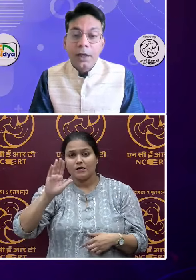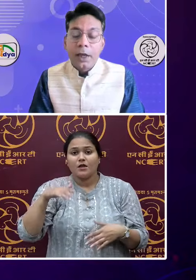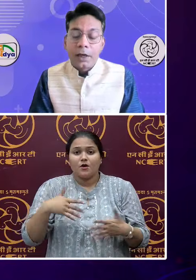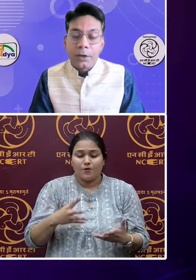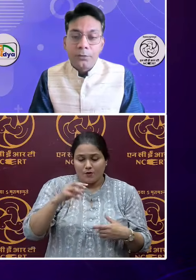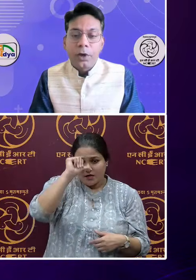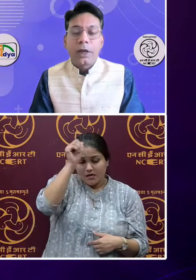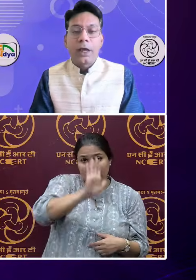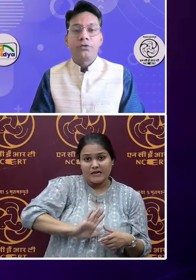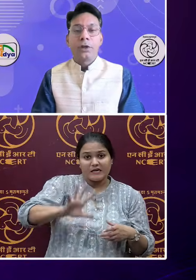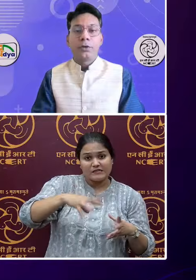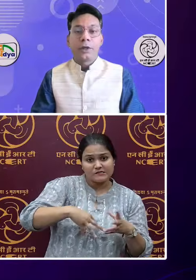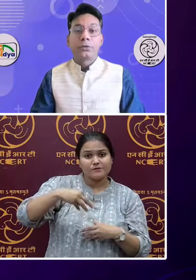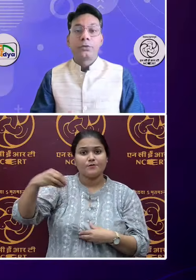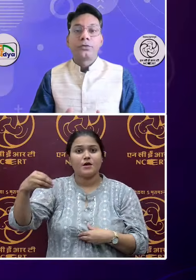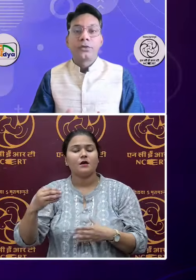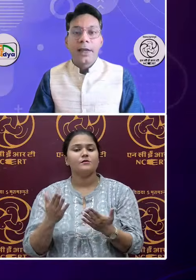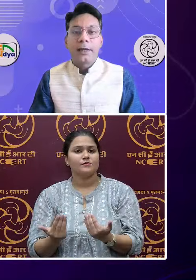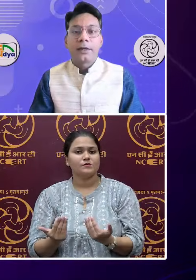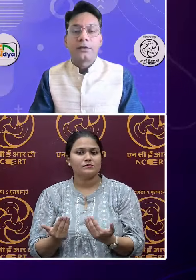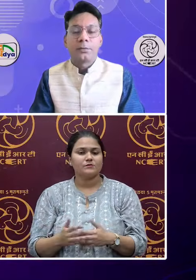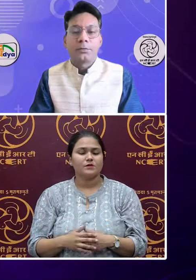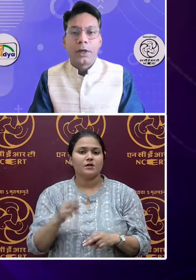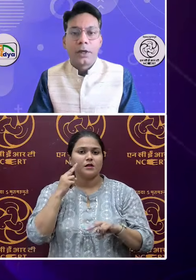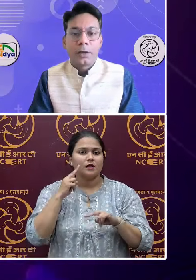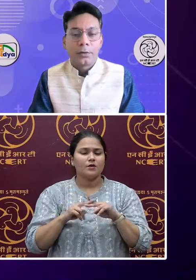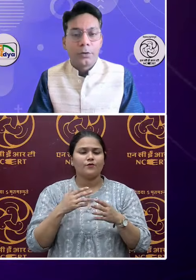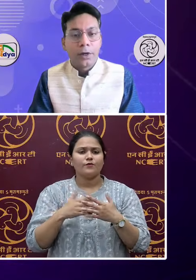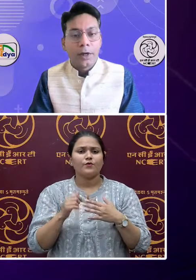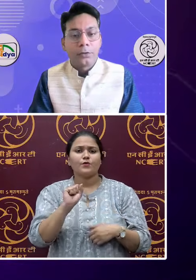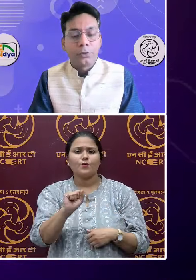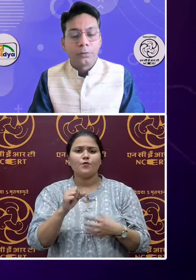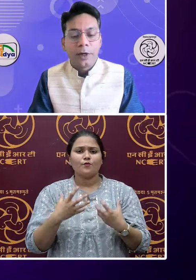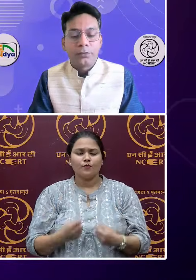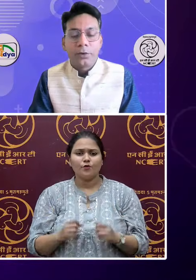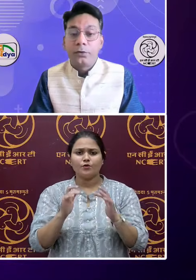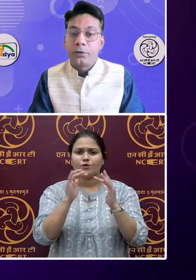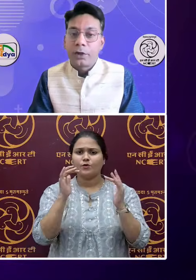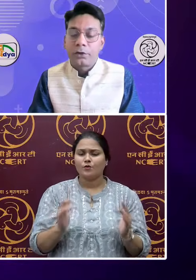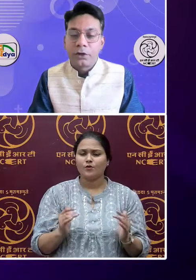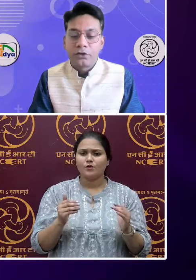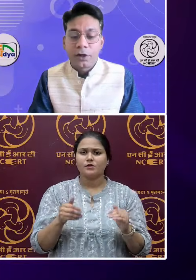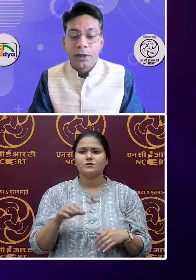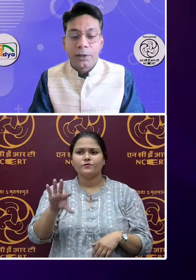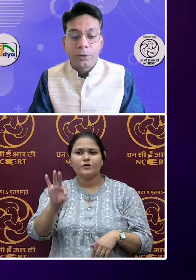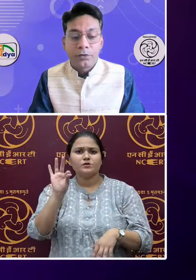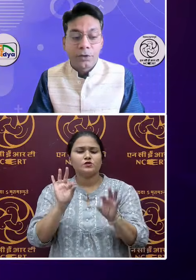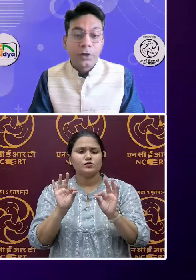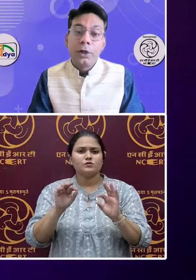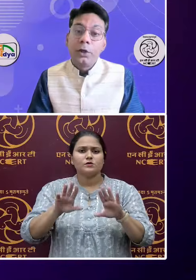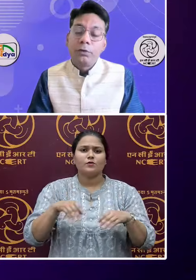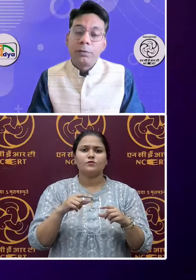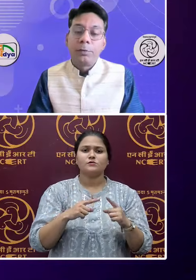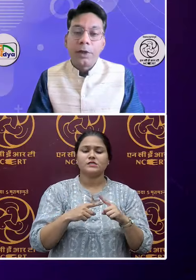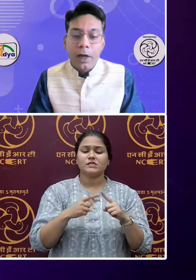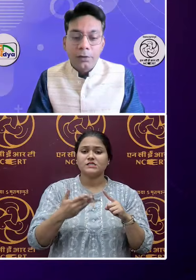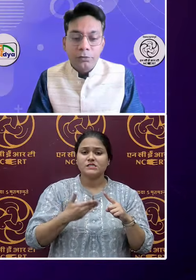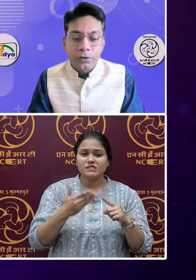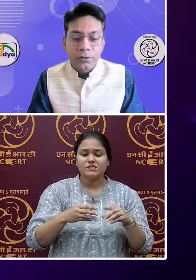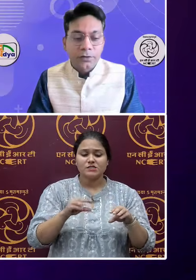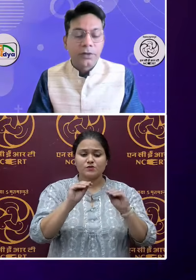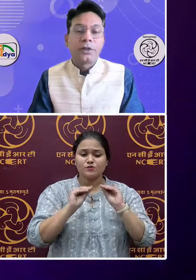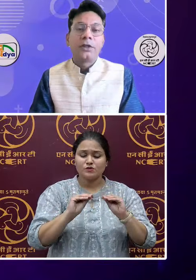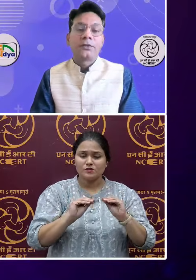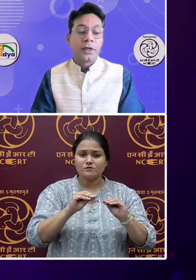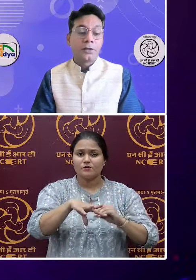world. And if you are actually going to select some online course platform for your teaching learning process, we will be